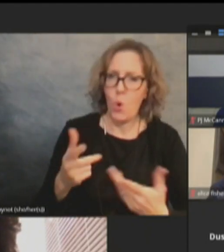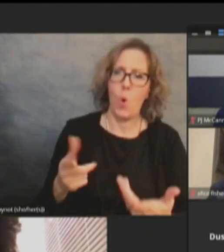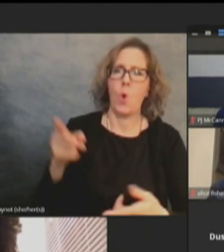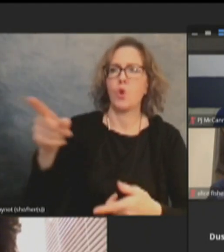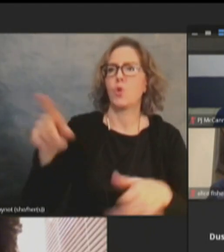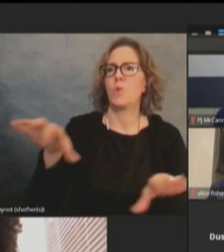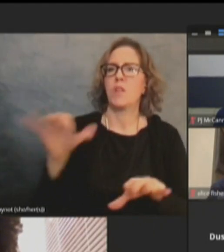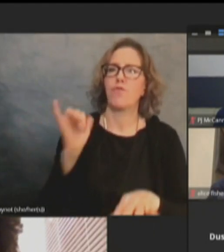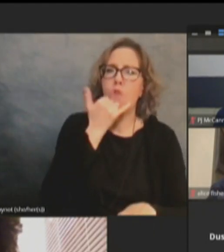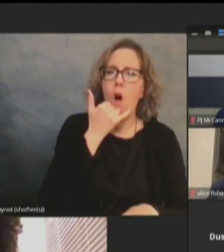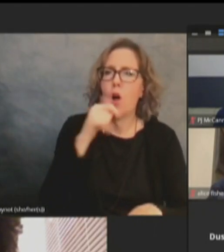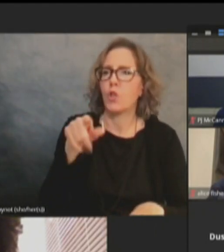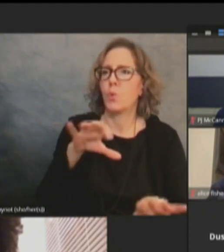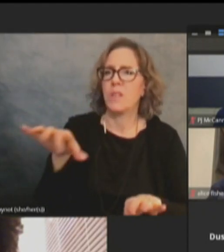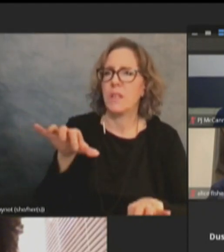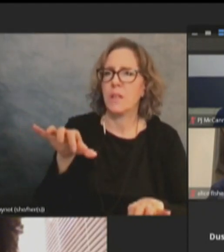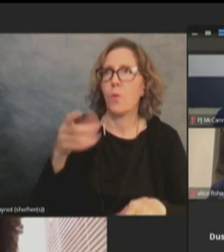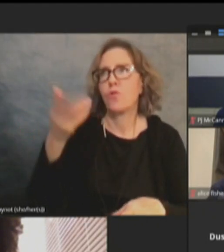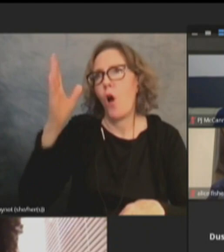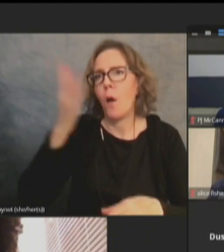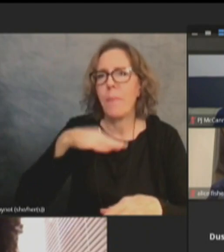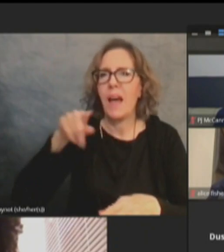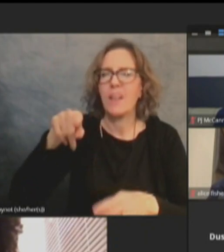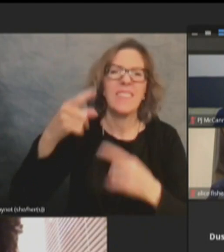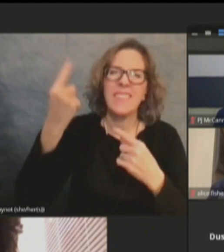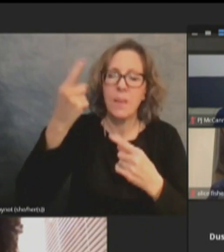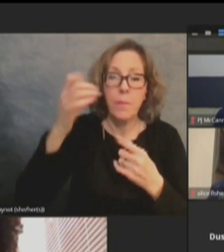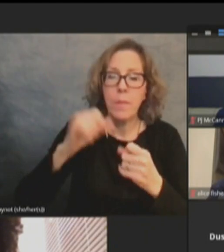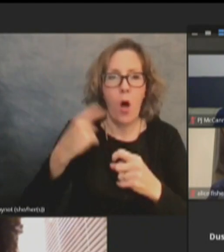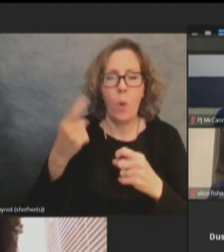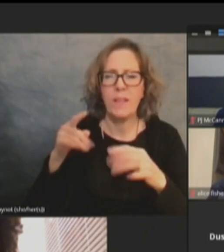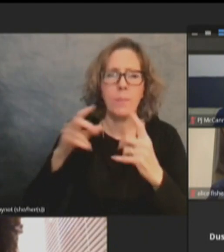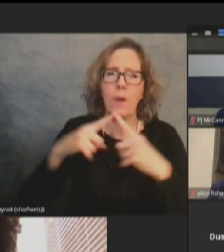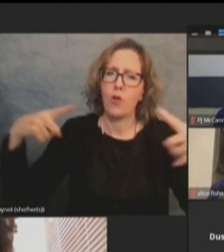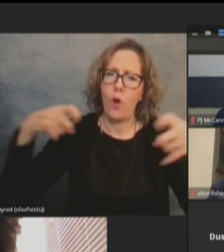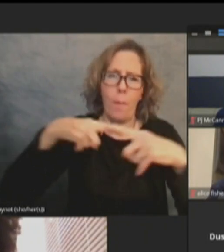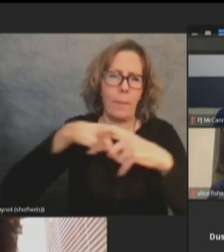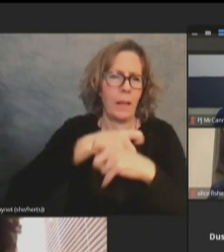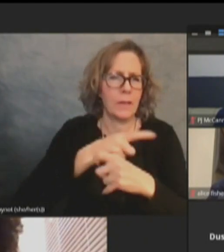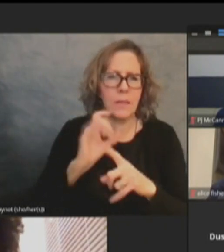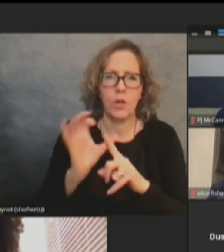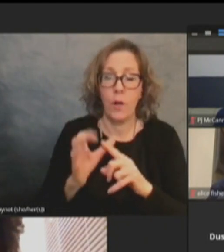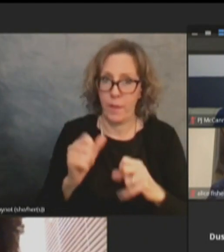public. And some of that is certainly a very complex topic to